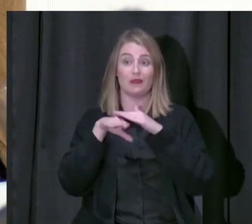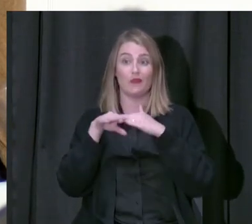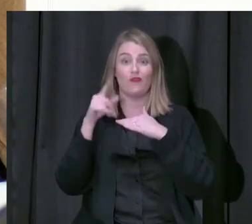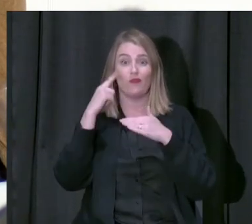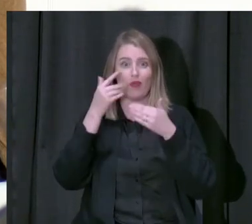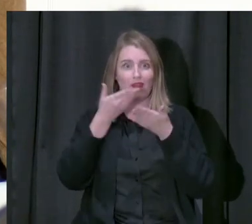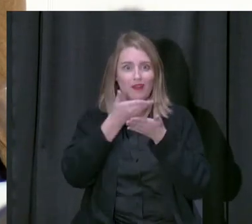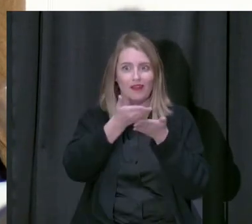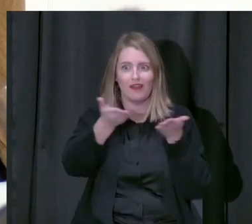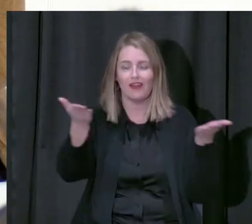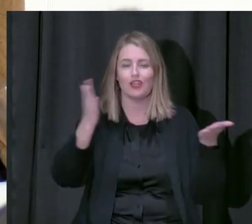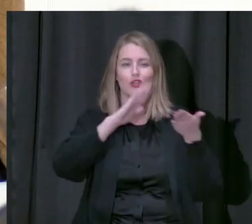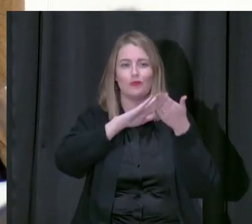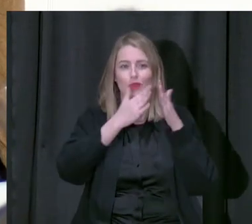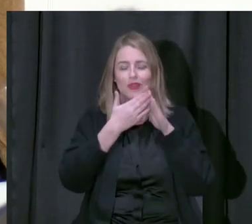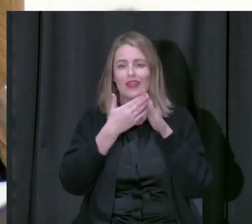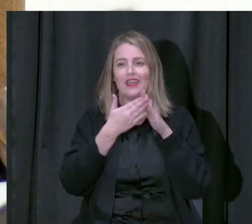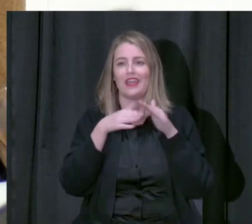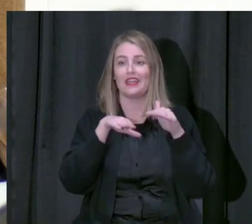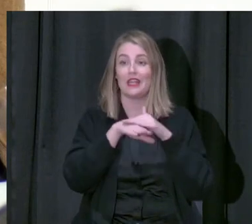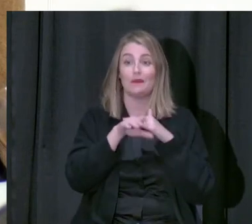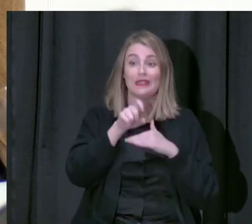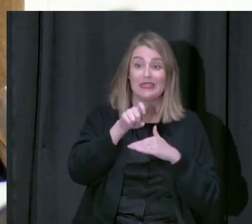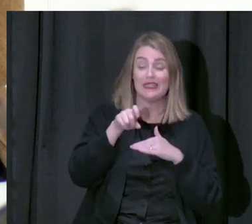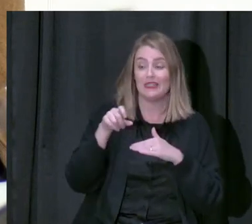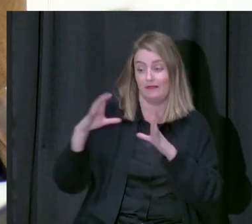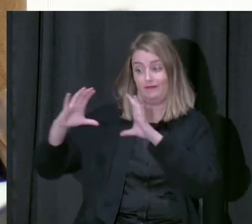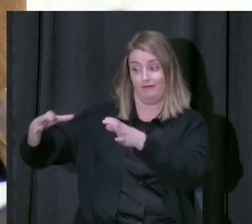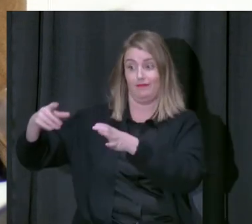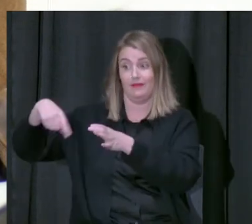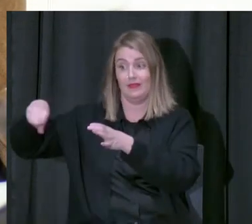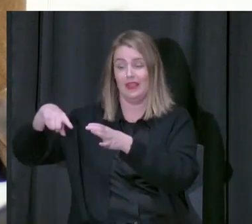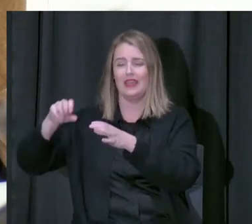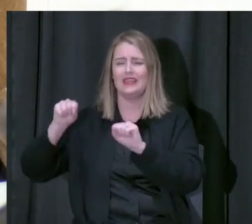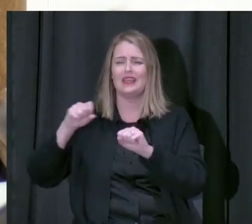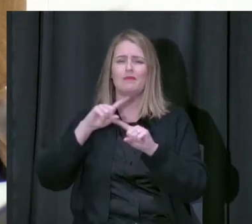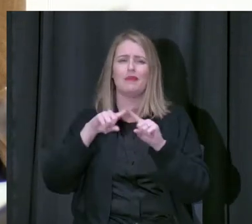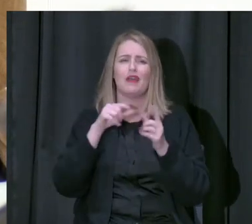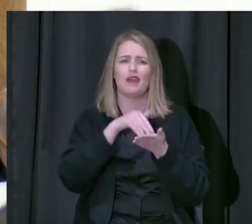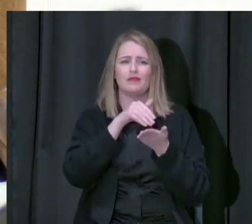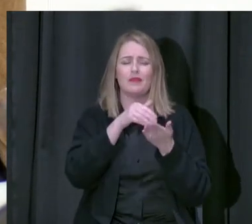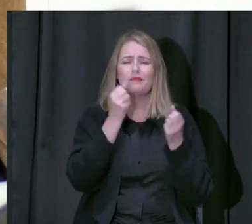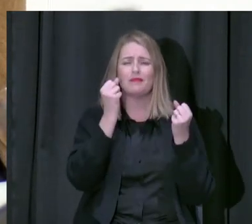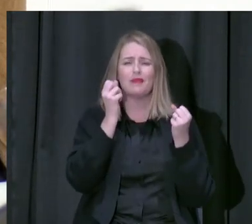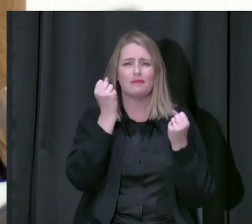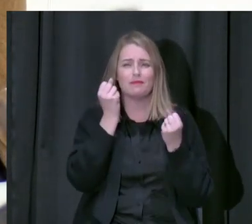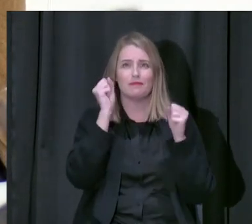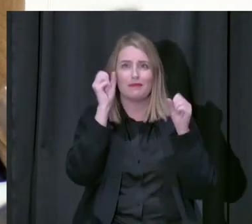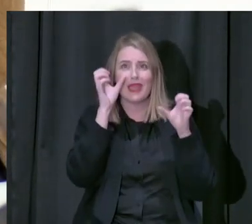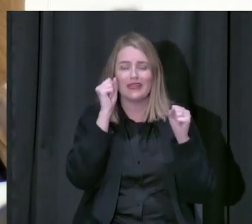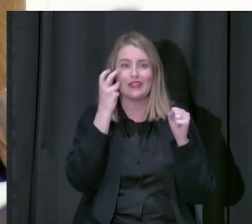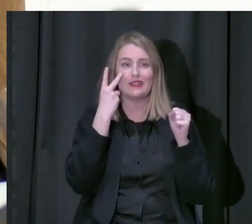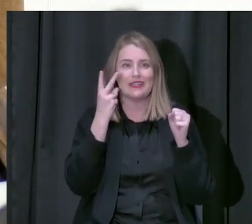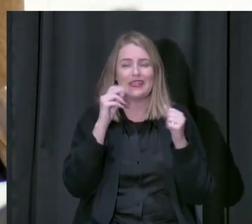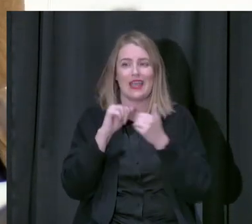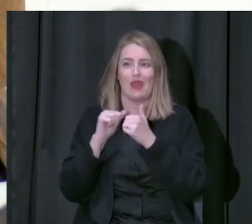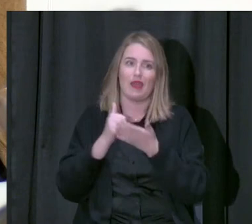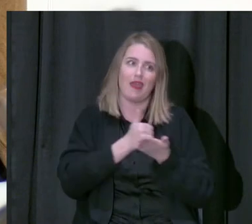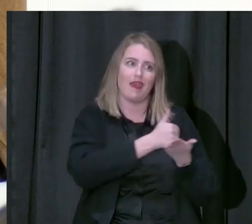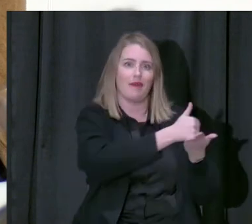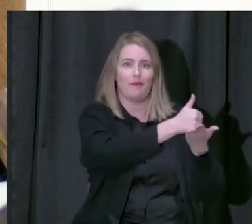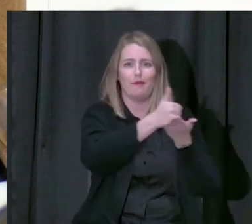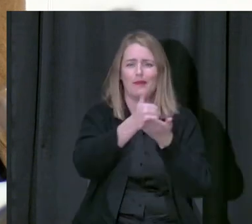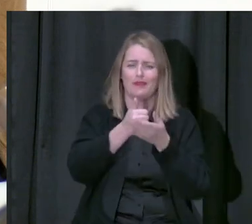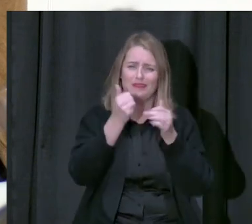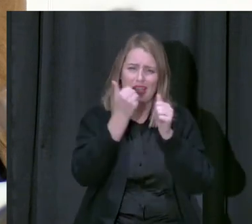the community with accessibility needs, but many times it is really so amazing to see that it is helping for everyone.